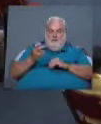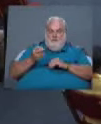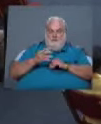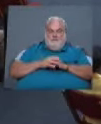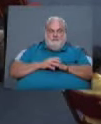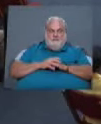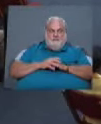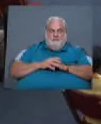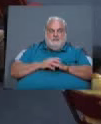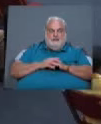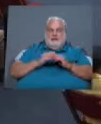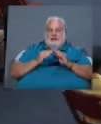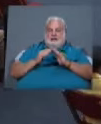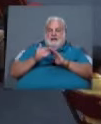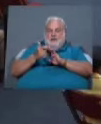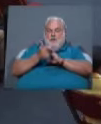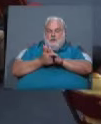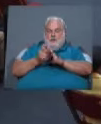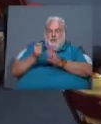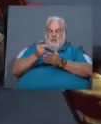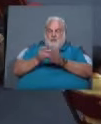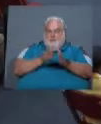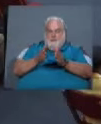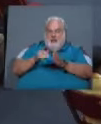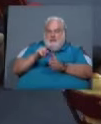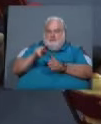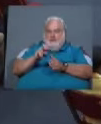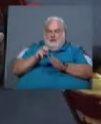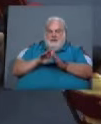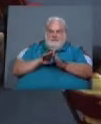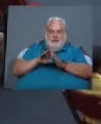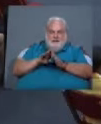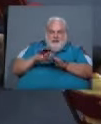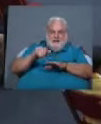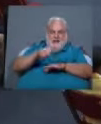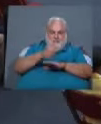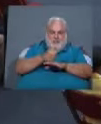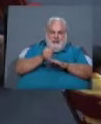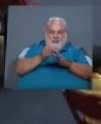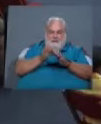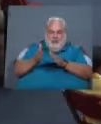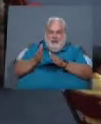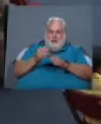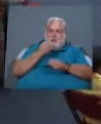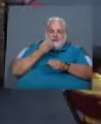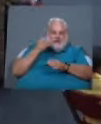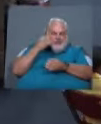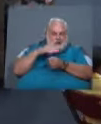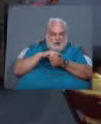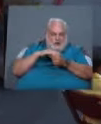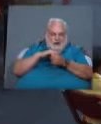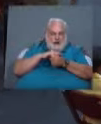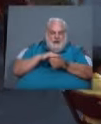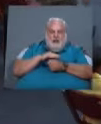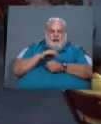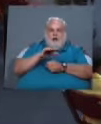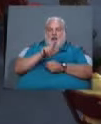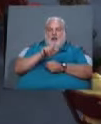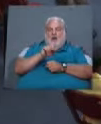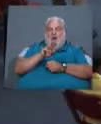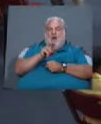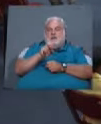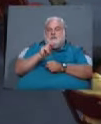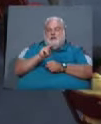please? An ordinance to approve a planned zoning development and establish a planned residential district titled Lawson Short